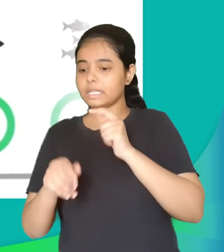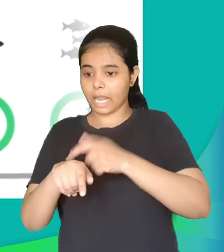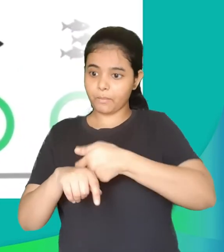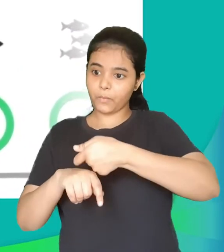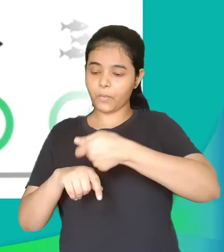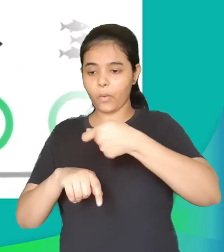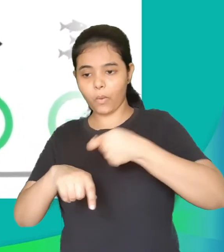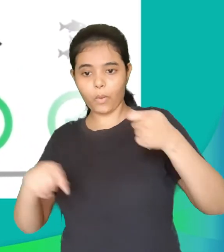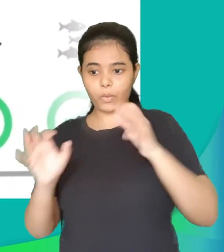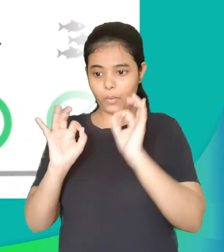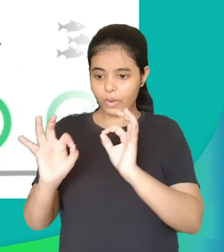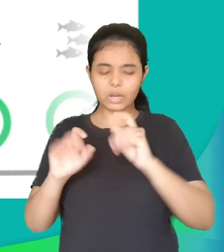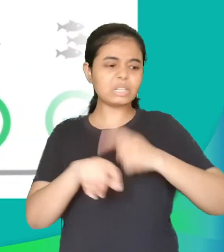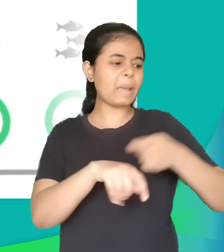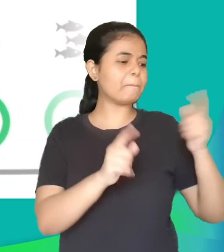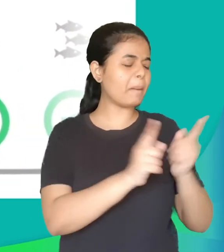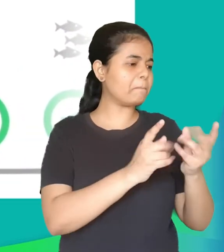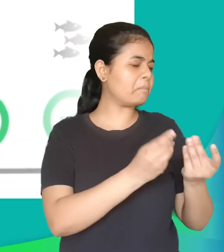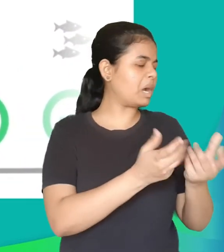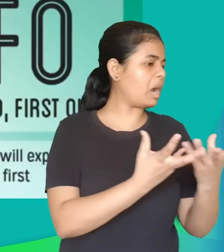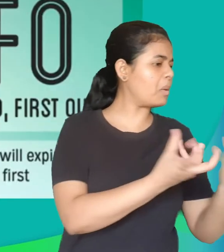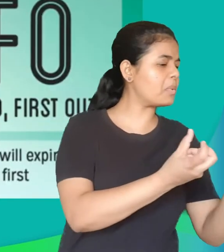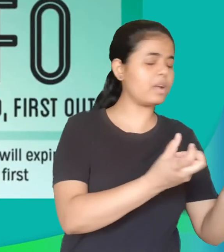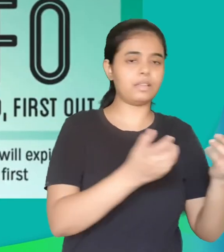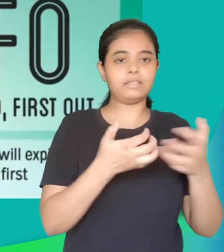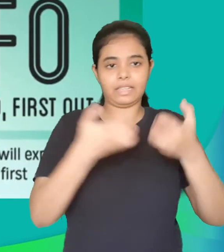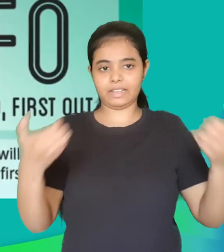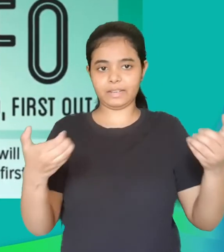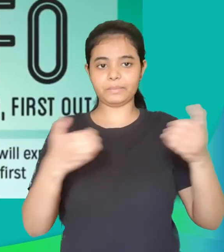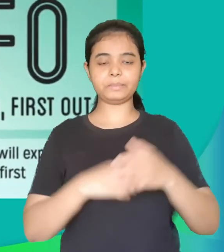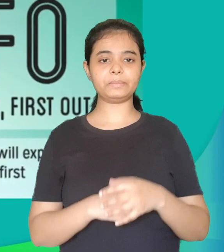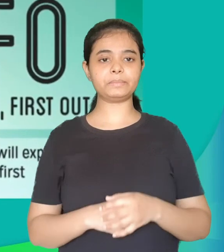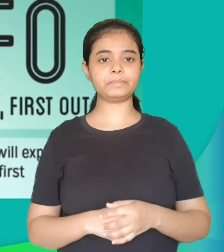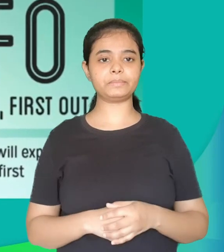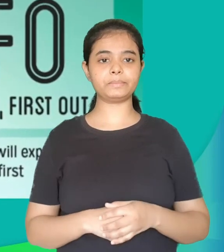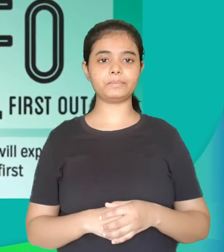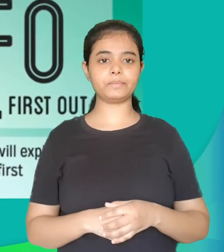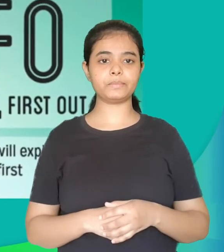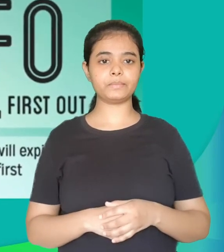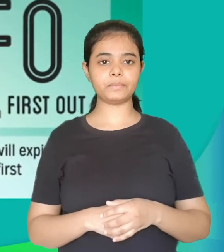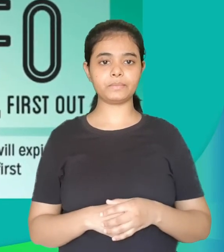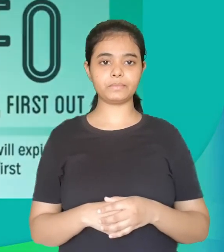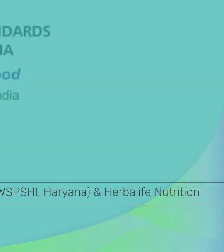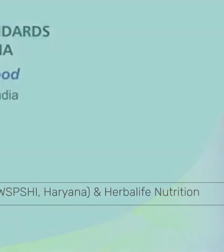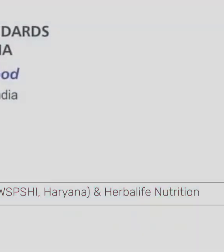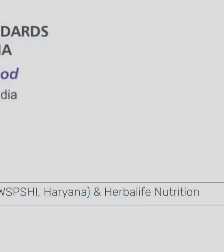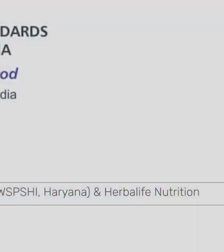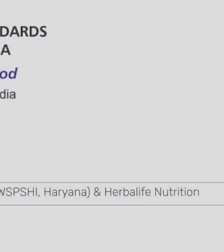specify the time before the expiry at which food shall be segregated.